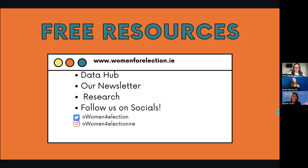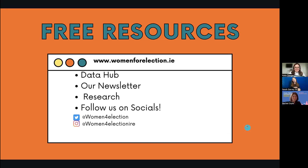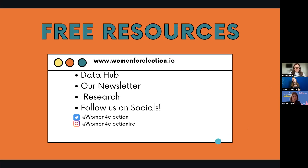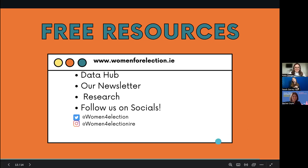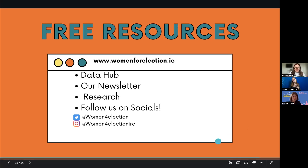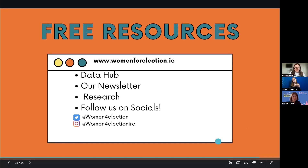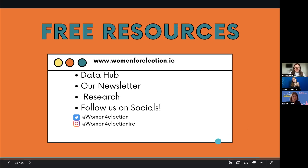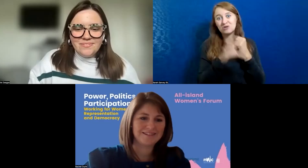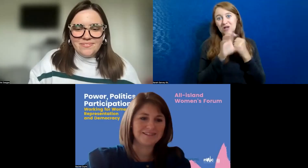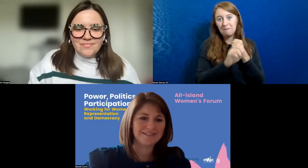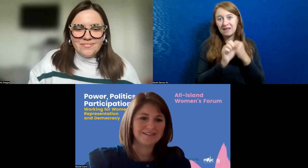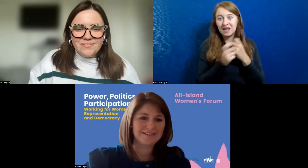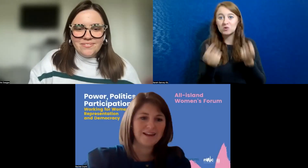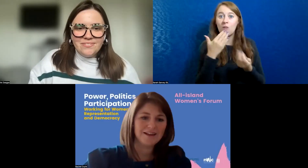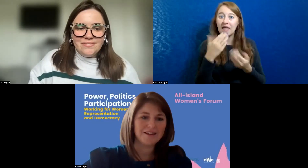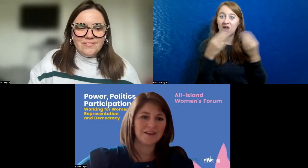on.